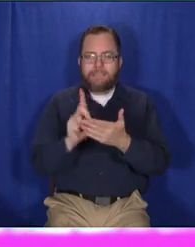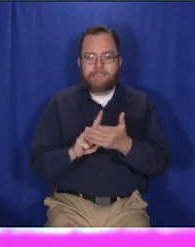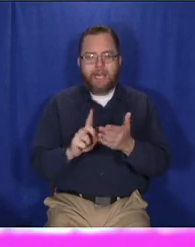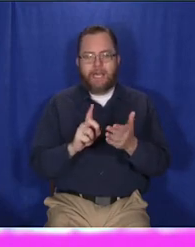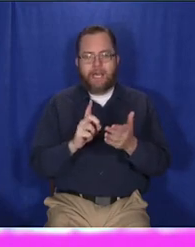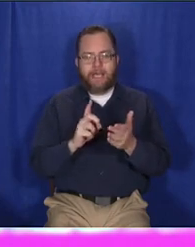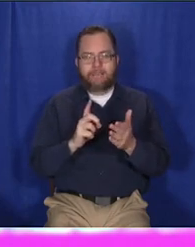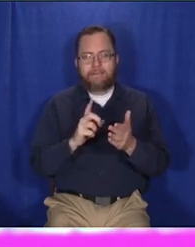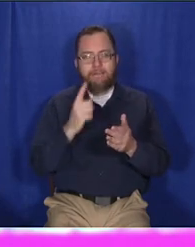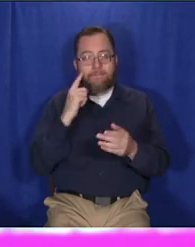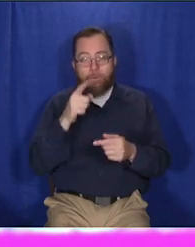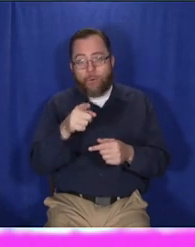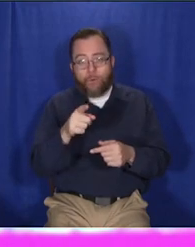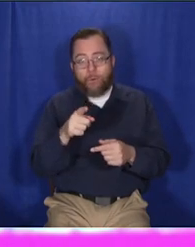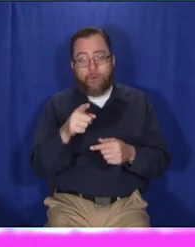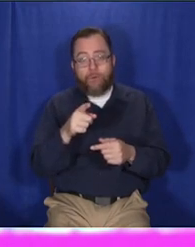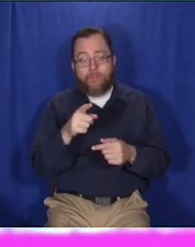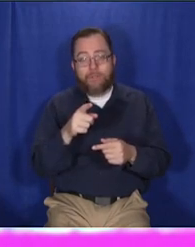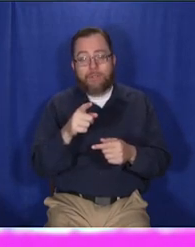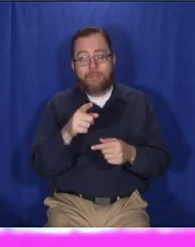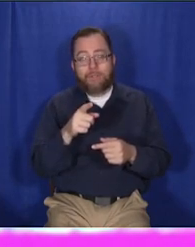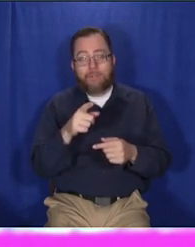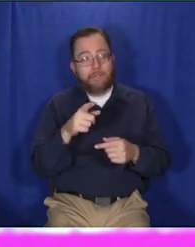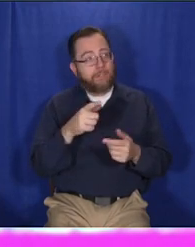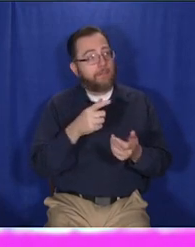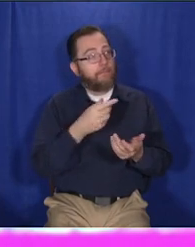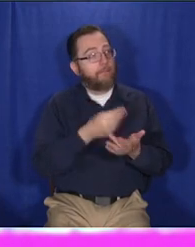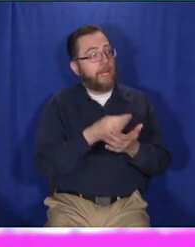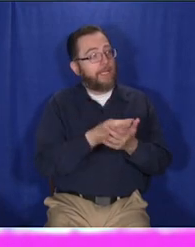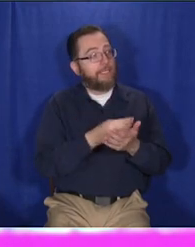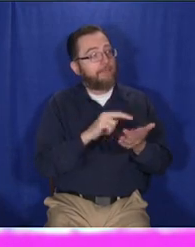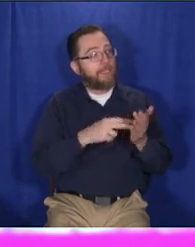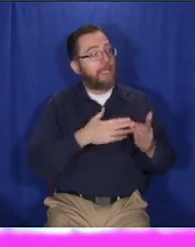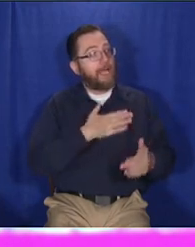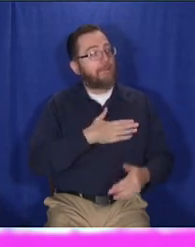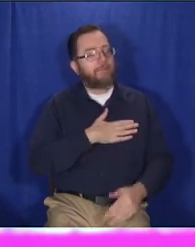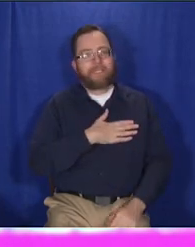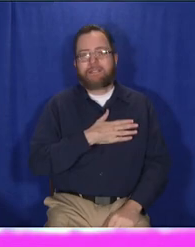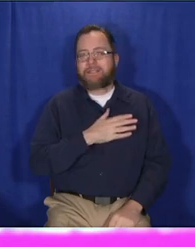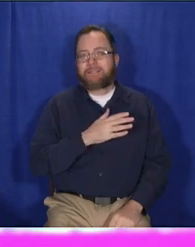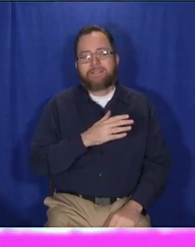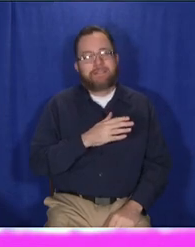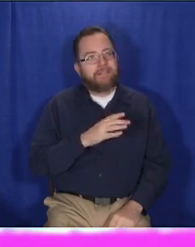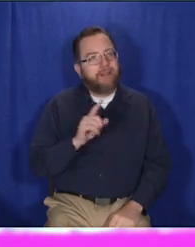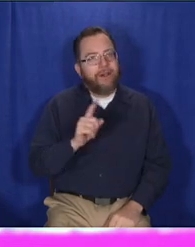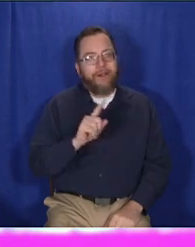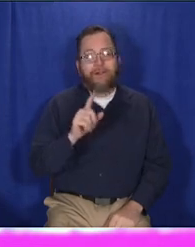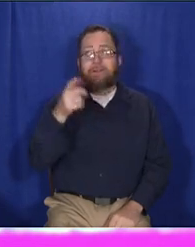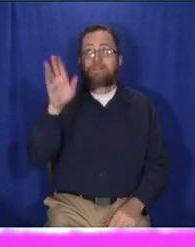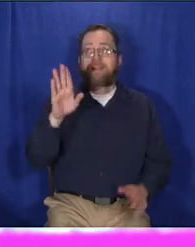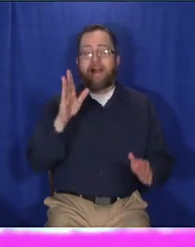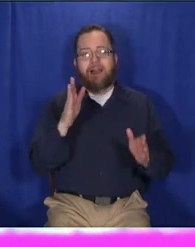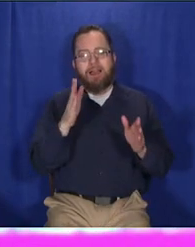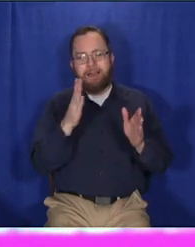the opposite. It is when we open our hearts and our lives to be generous to others, when we begin specifically